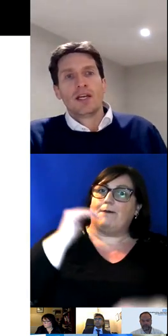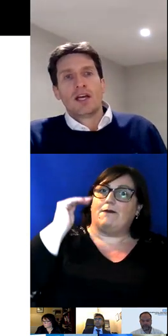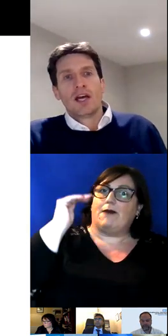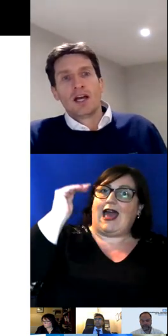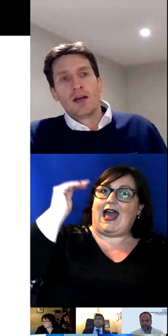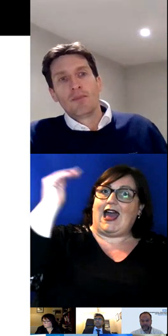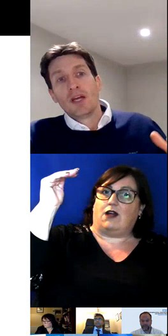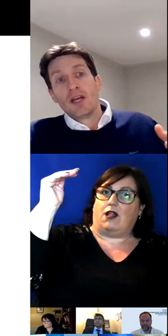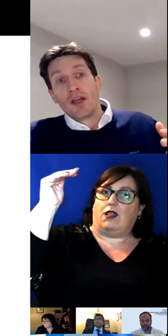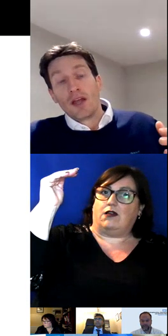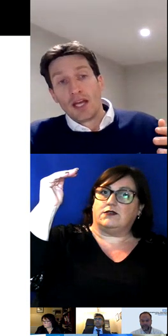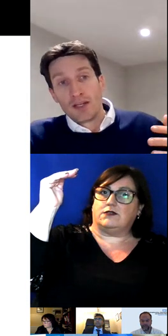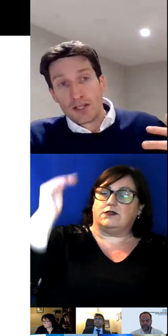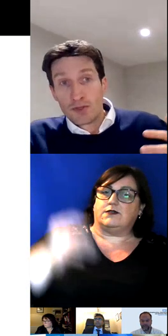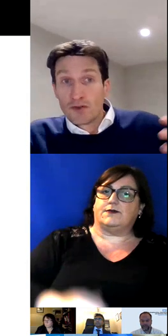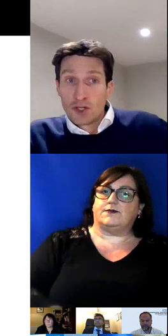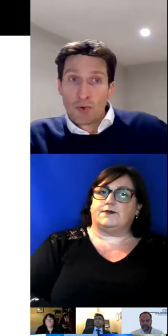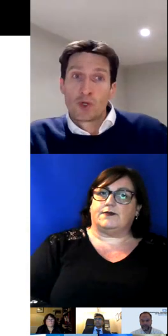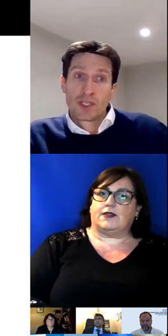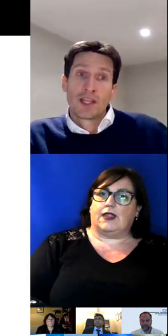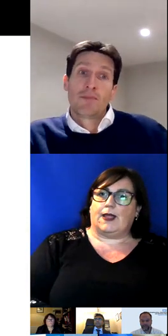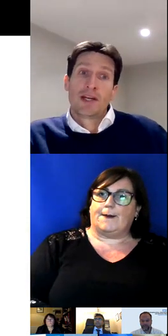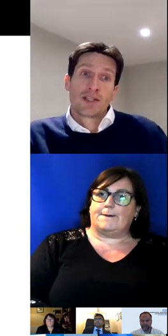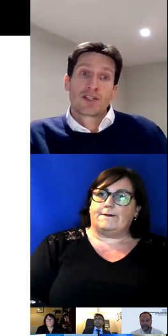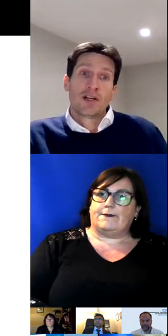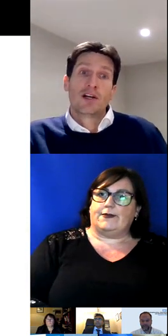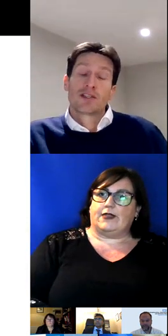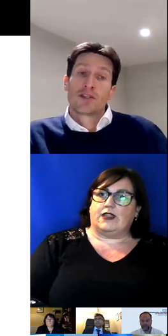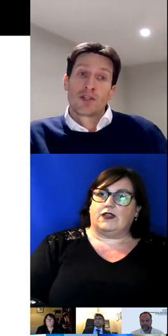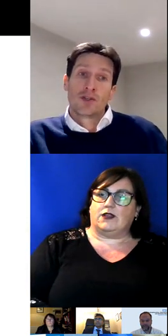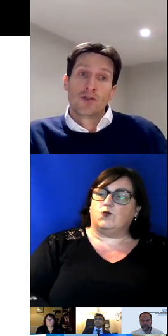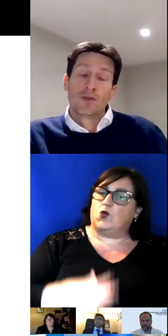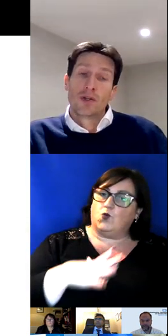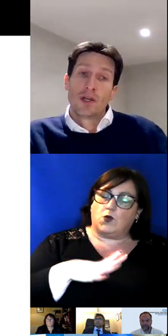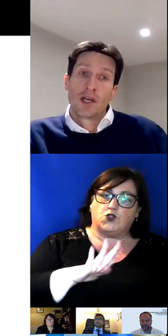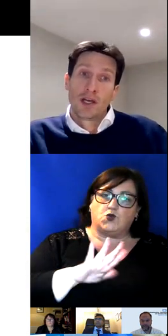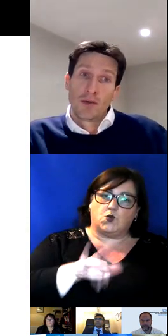here in terms of supporting that